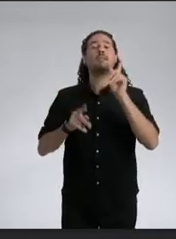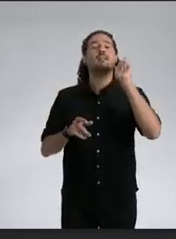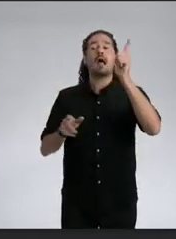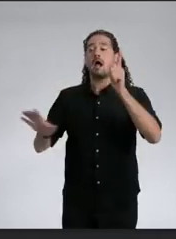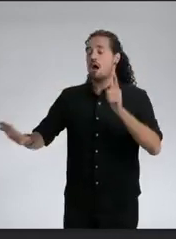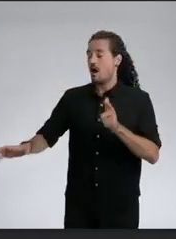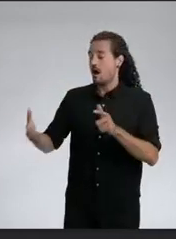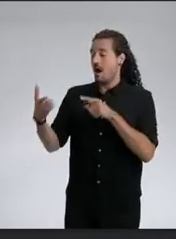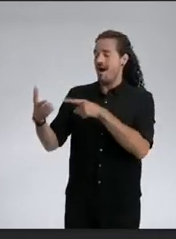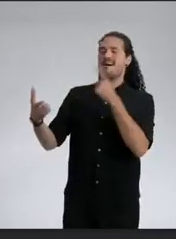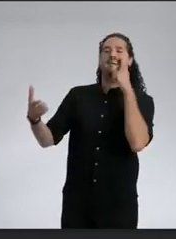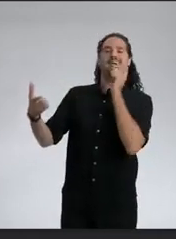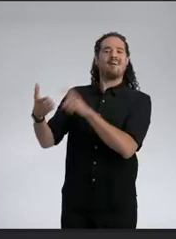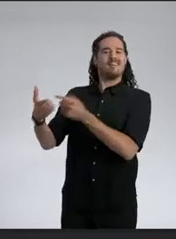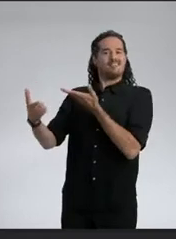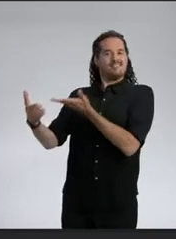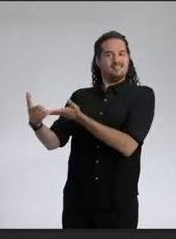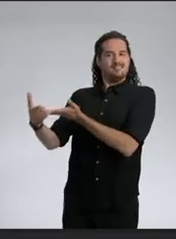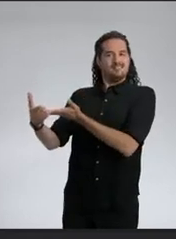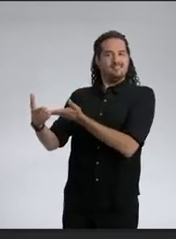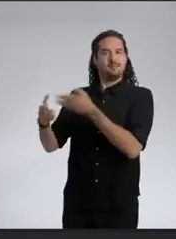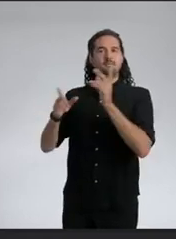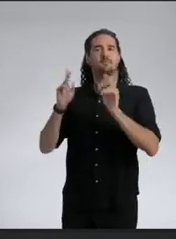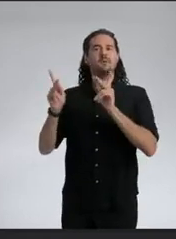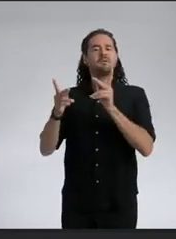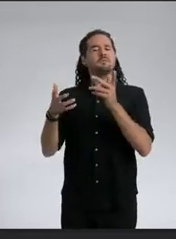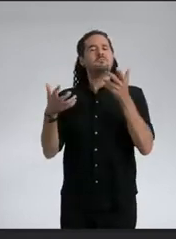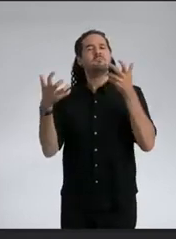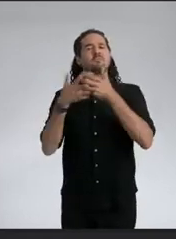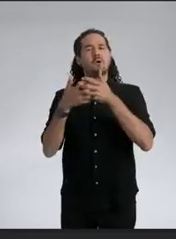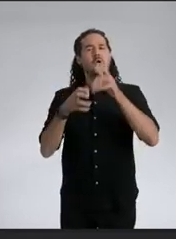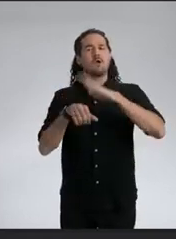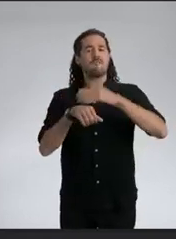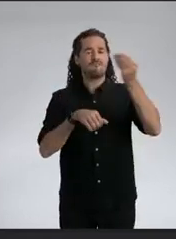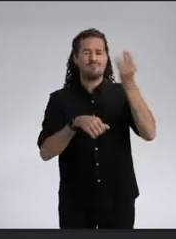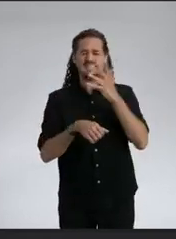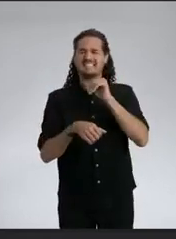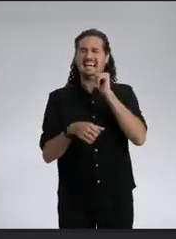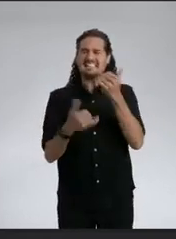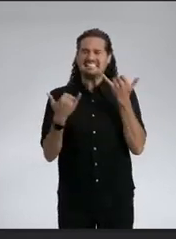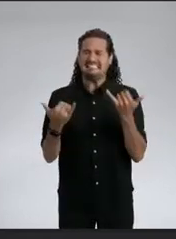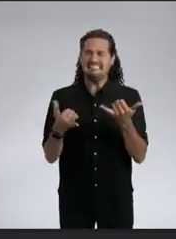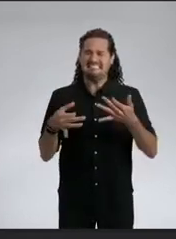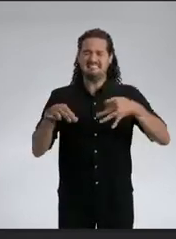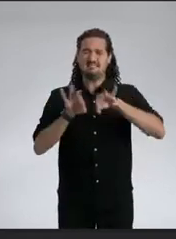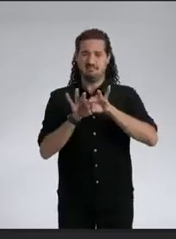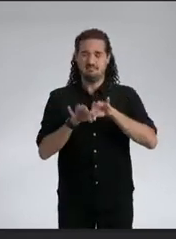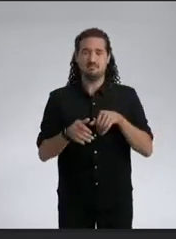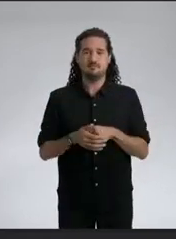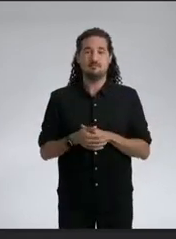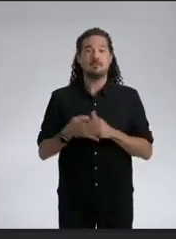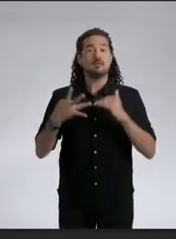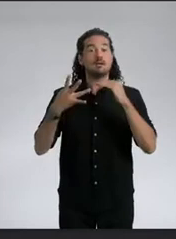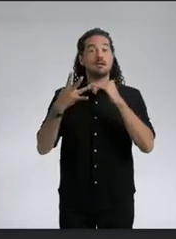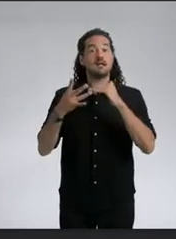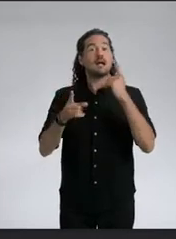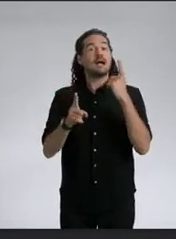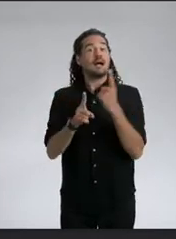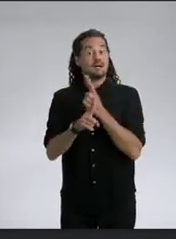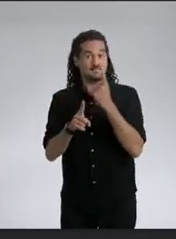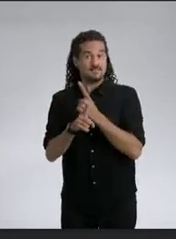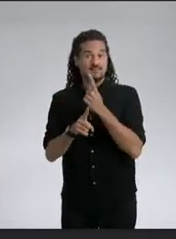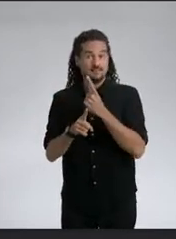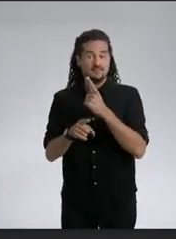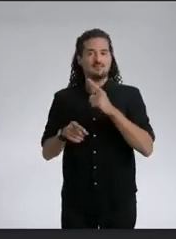phones. You might want to use these for notifications that aren't time sensitive. Active interruptions will play sound or haptic, just